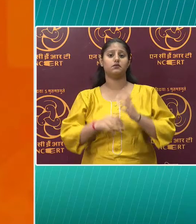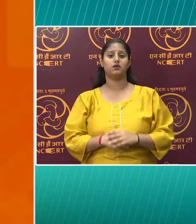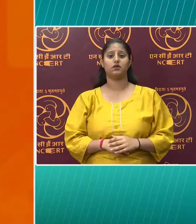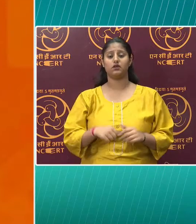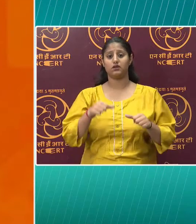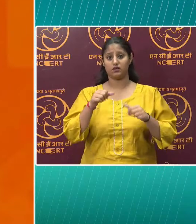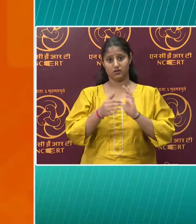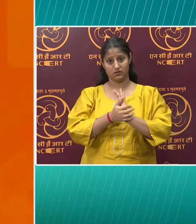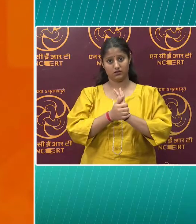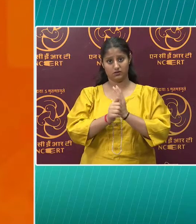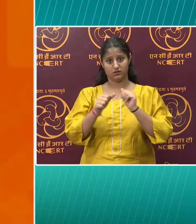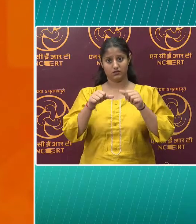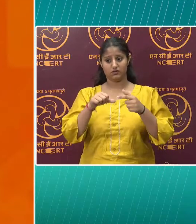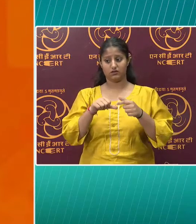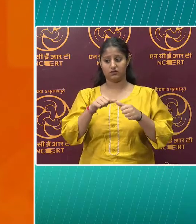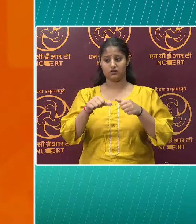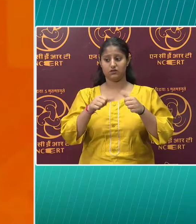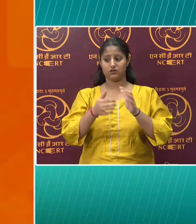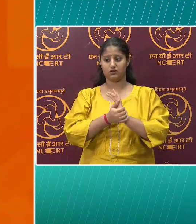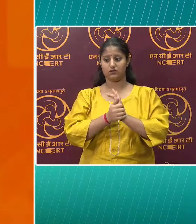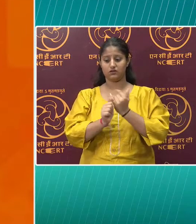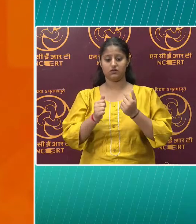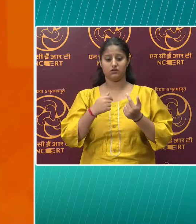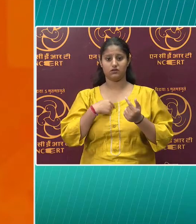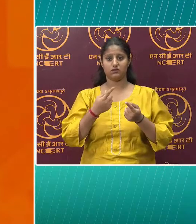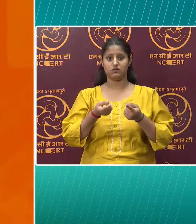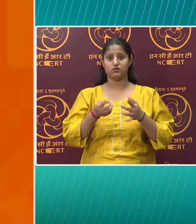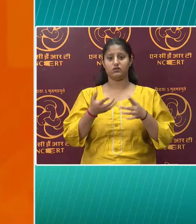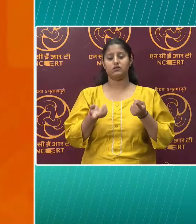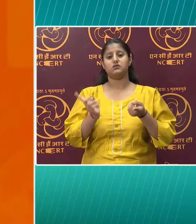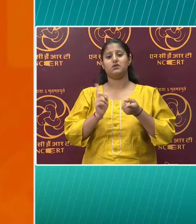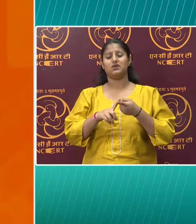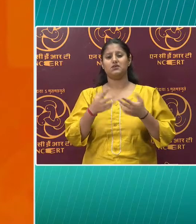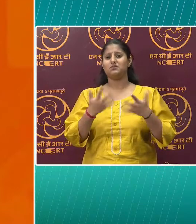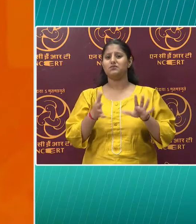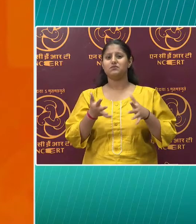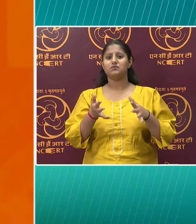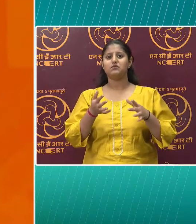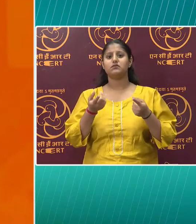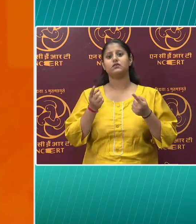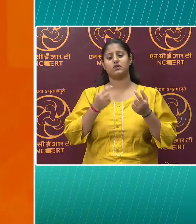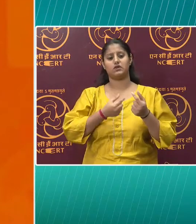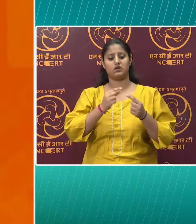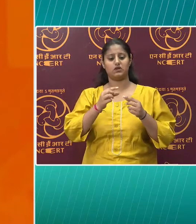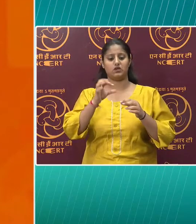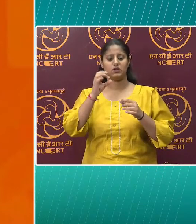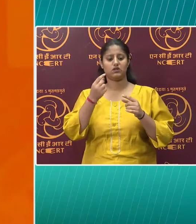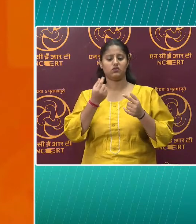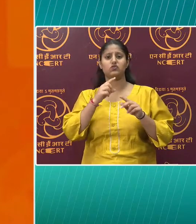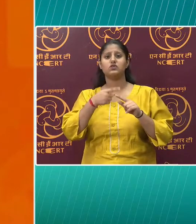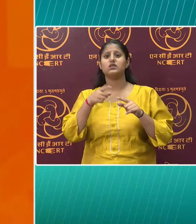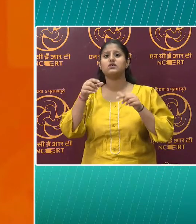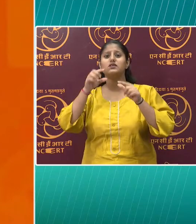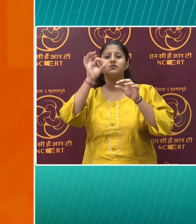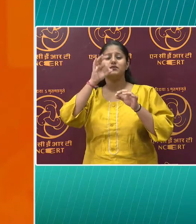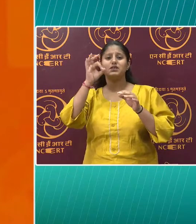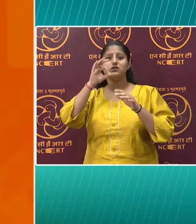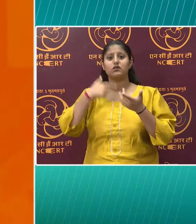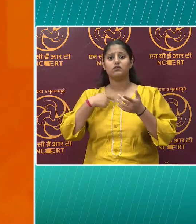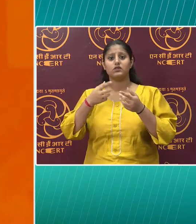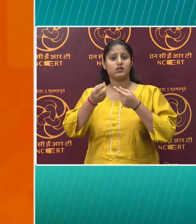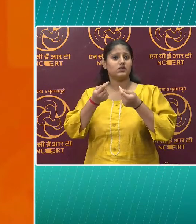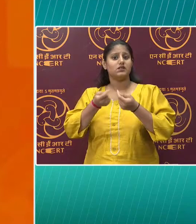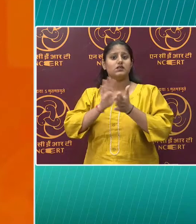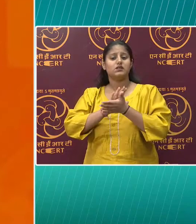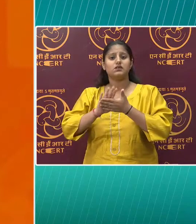be haphazard. Because if it is haphazard, like what is happening in the unorganized sector, where skilling is going on through